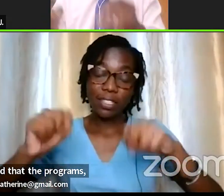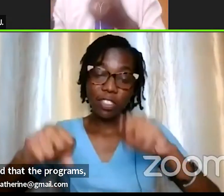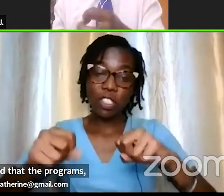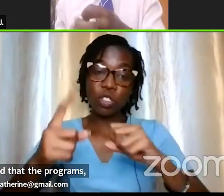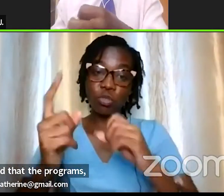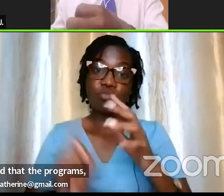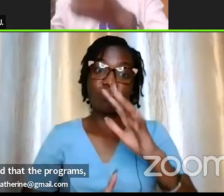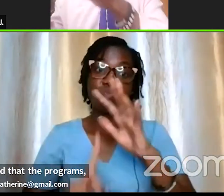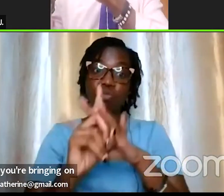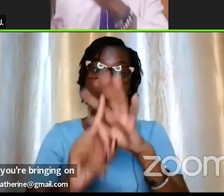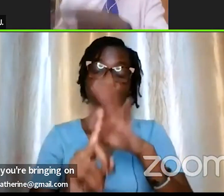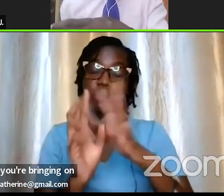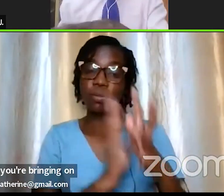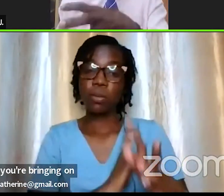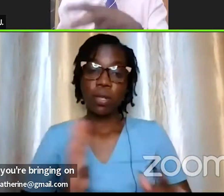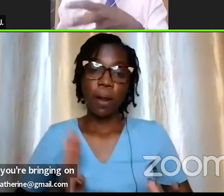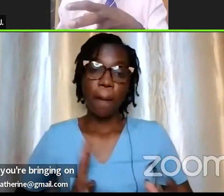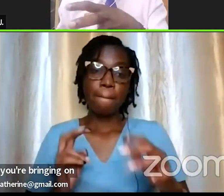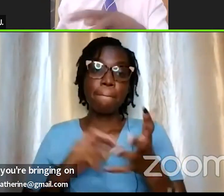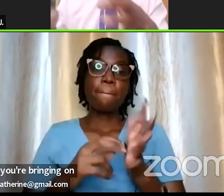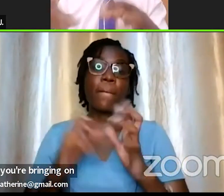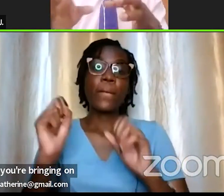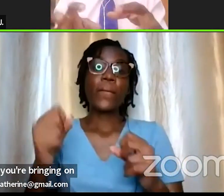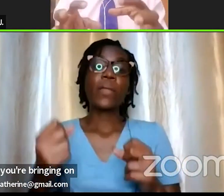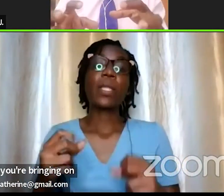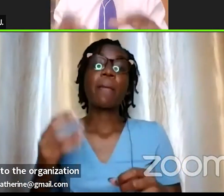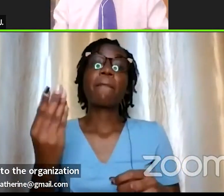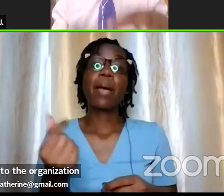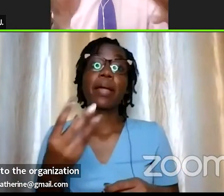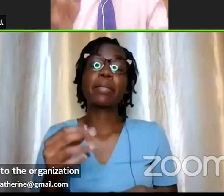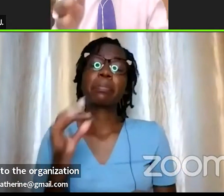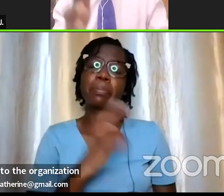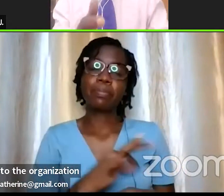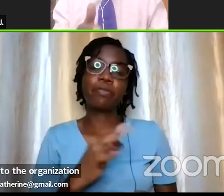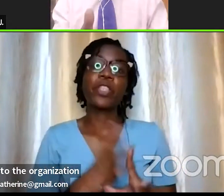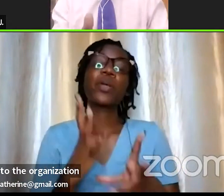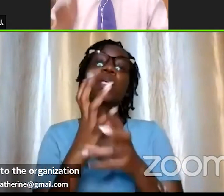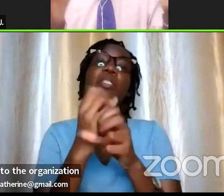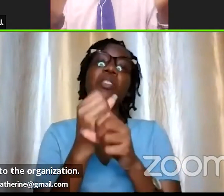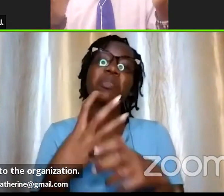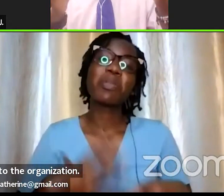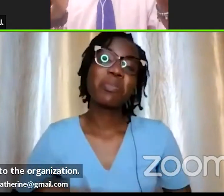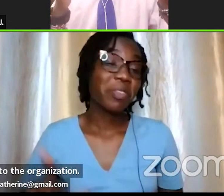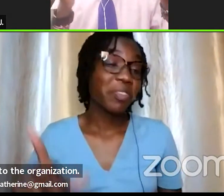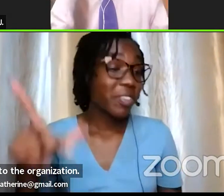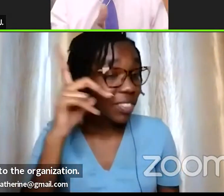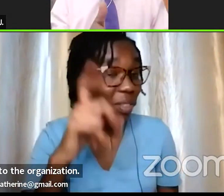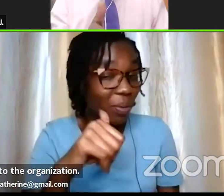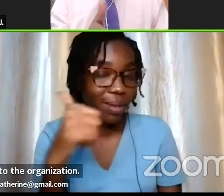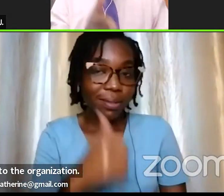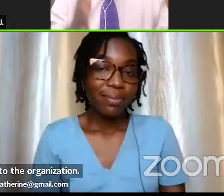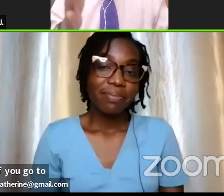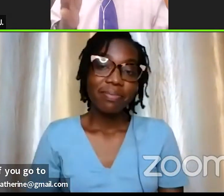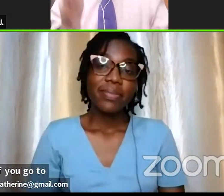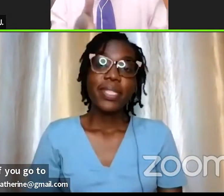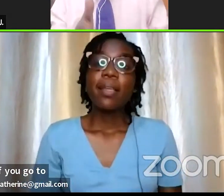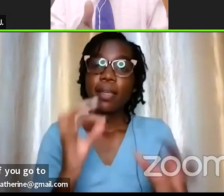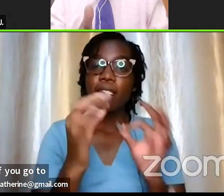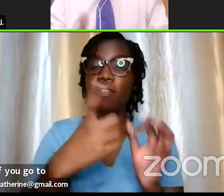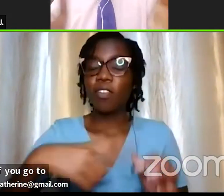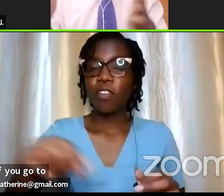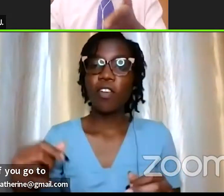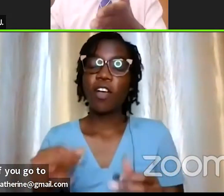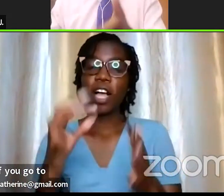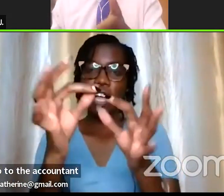will be able to bring money to the organization, people will listen to you. If you go to the accountant, this training I